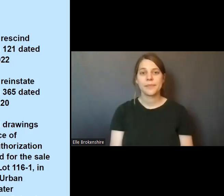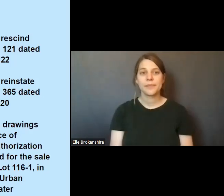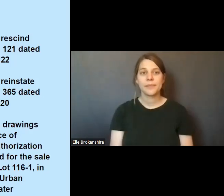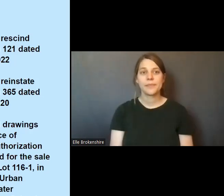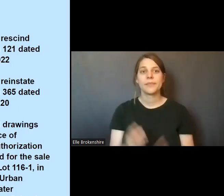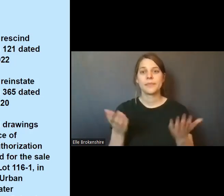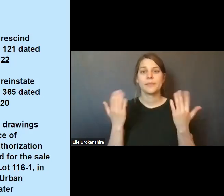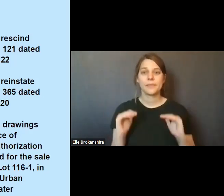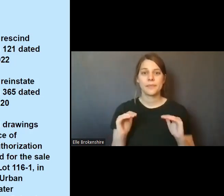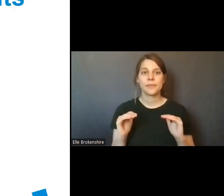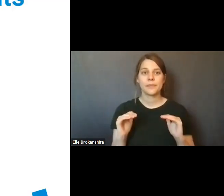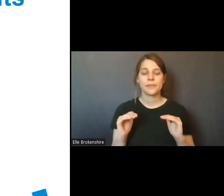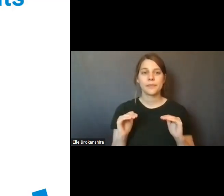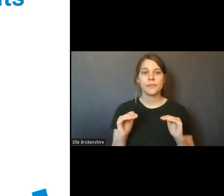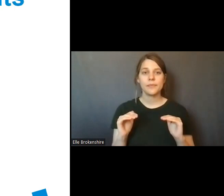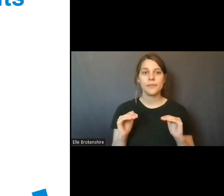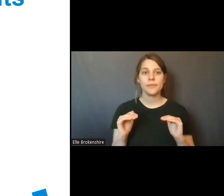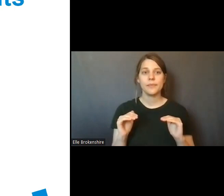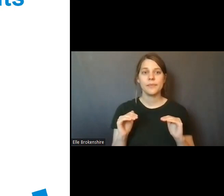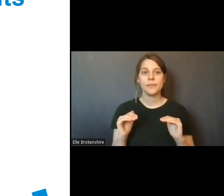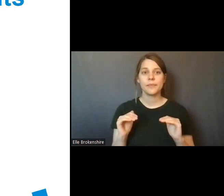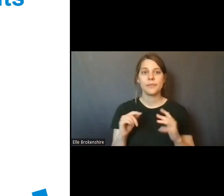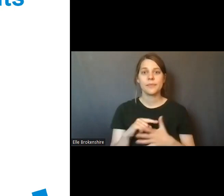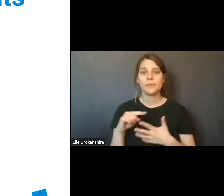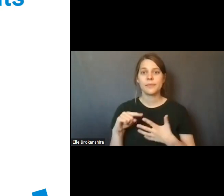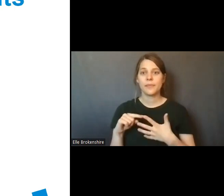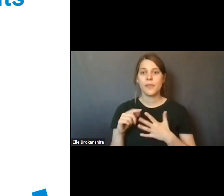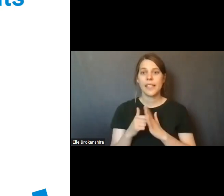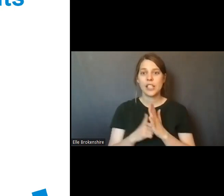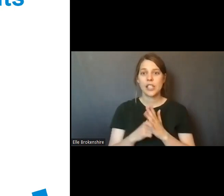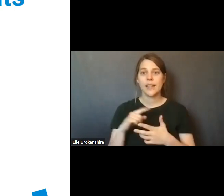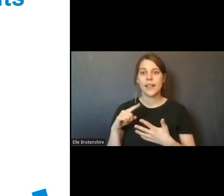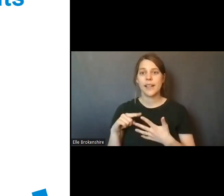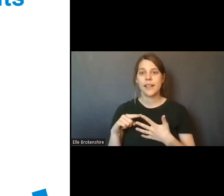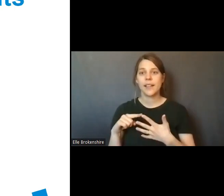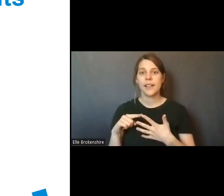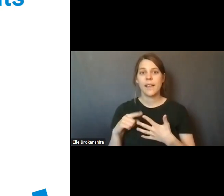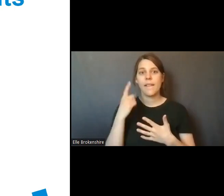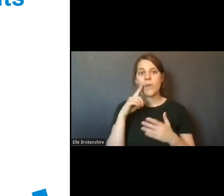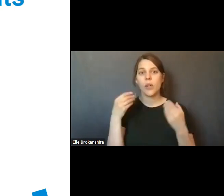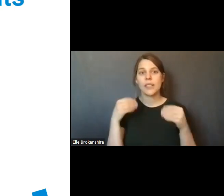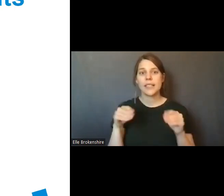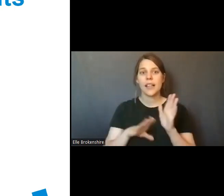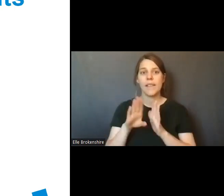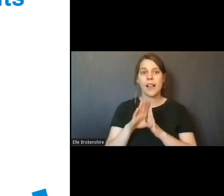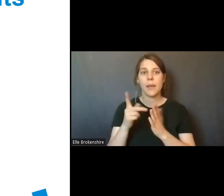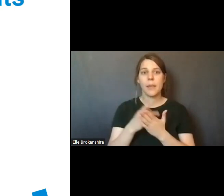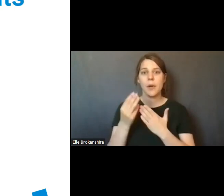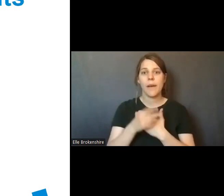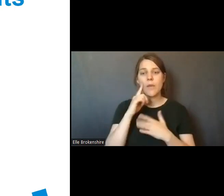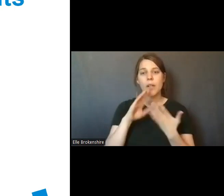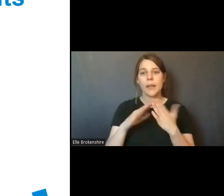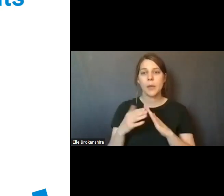Moving on, the next item on the agenda is the for sale development program for community land